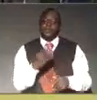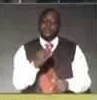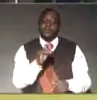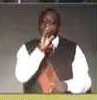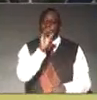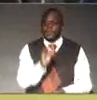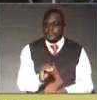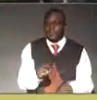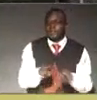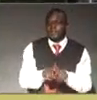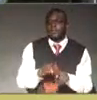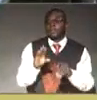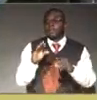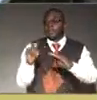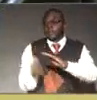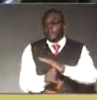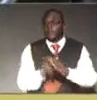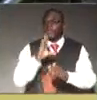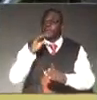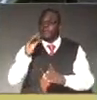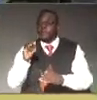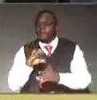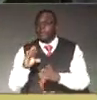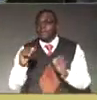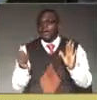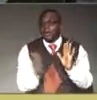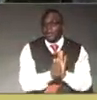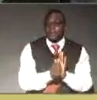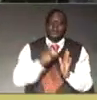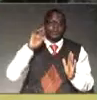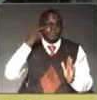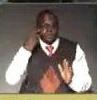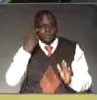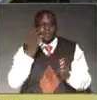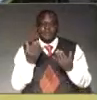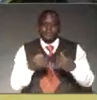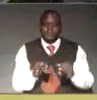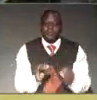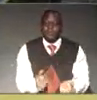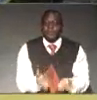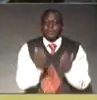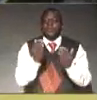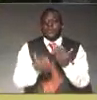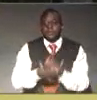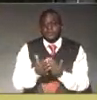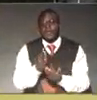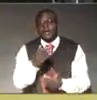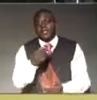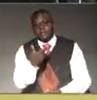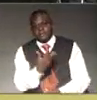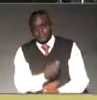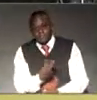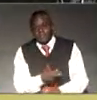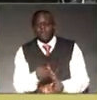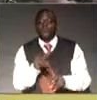40%. Olanya emphasized the need to have the Mental Health Act implemented in order to improve on the care and treatment for mental